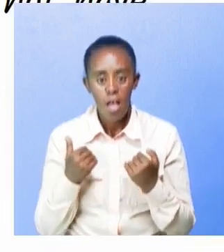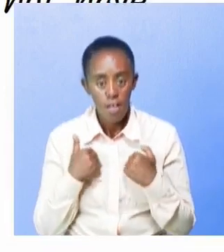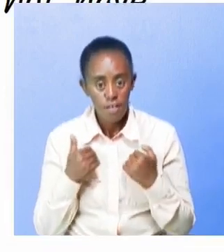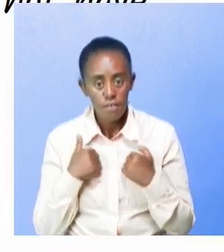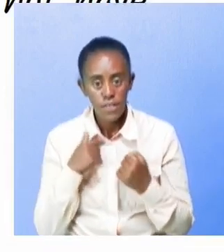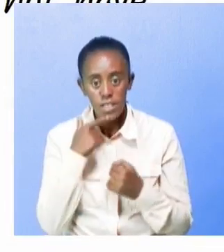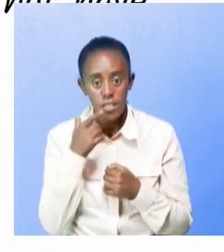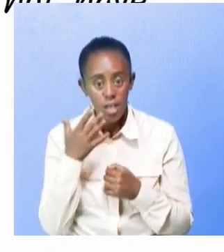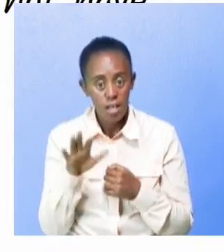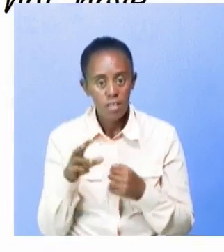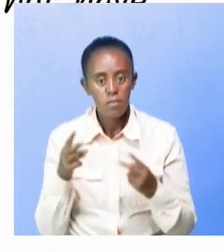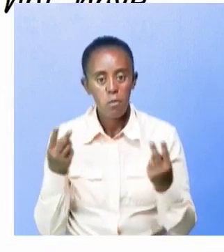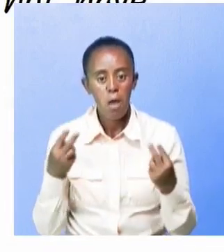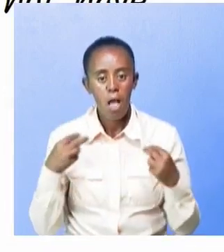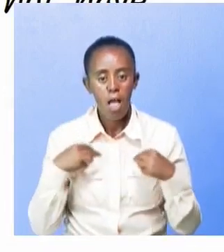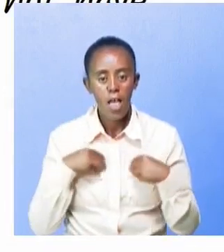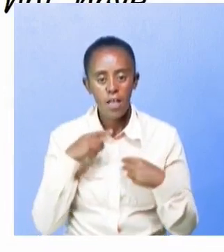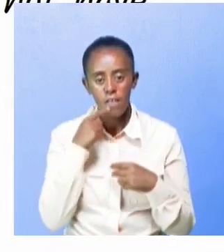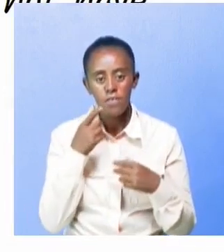said